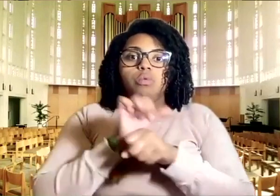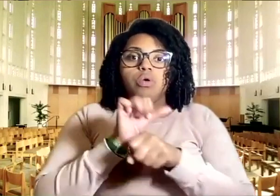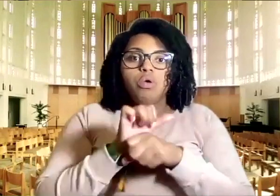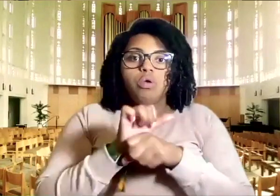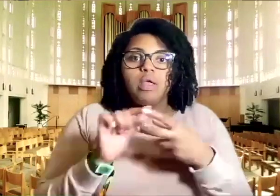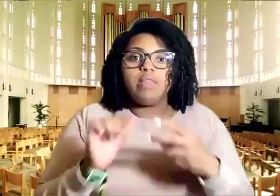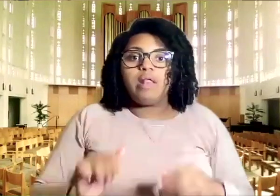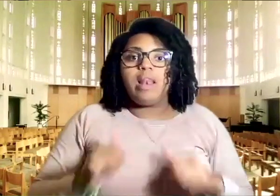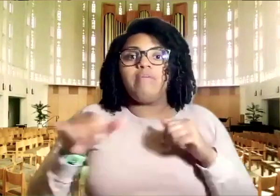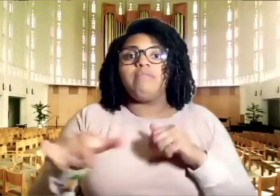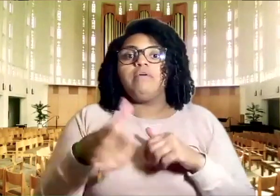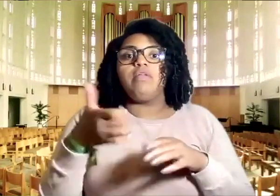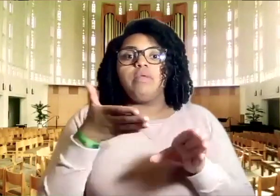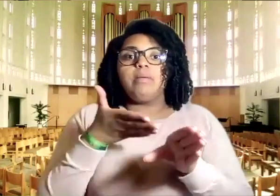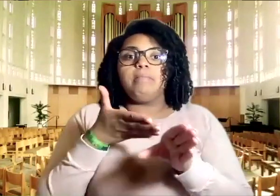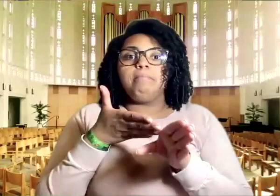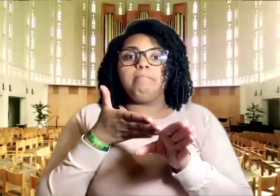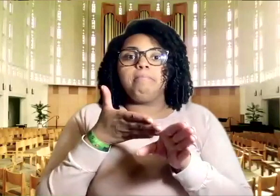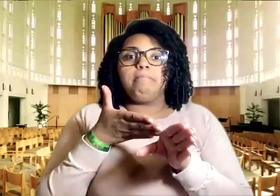who emigrated to this country.